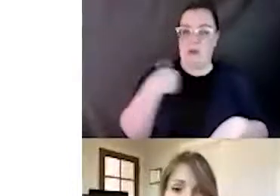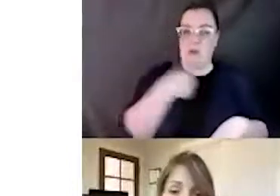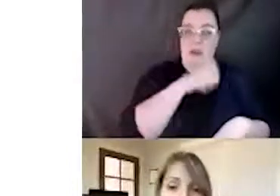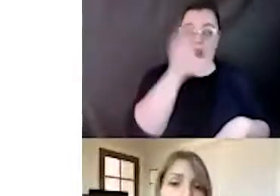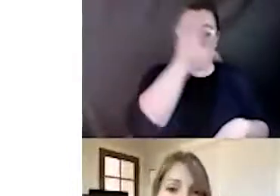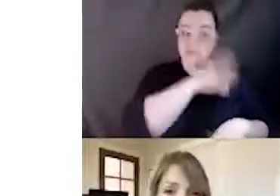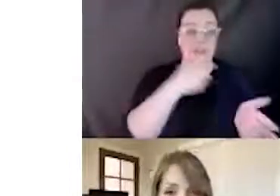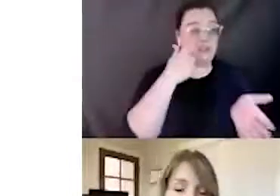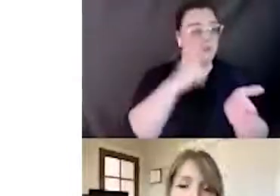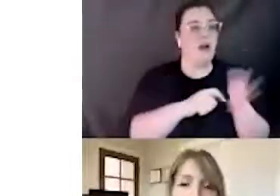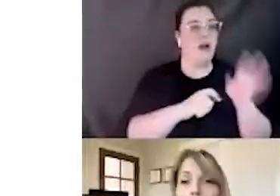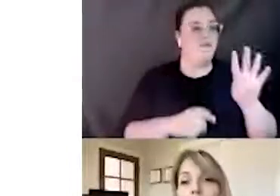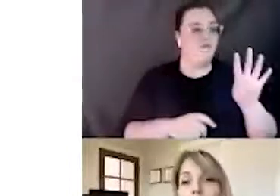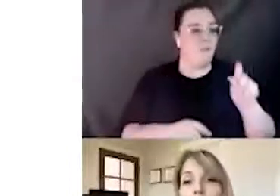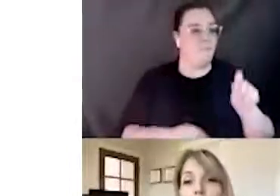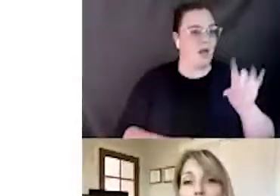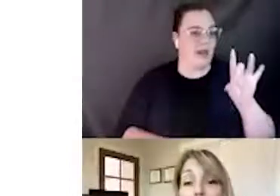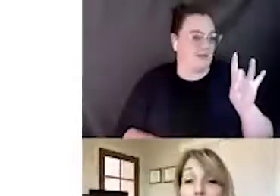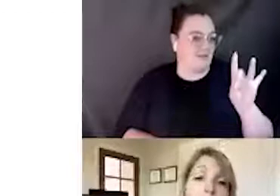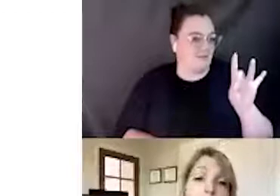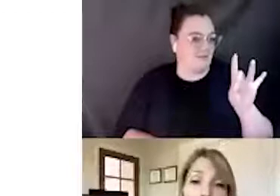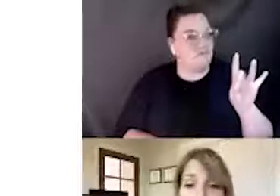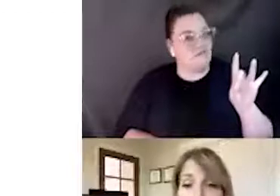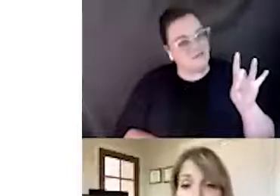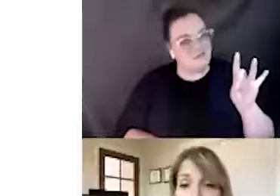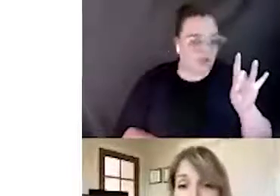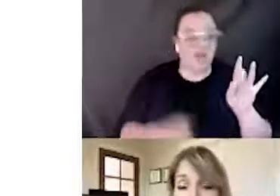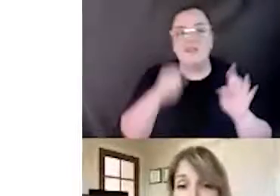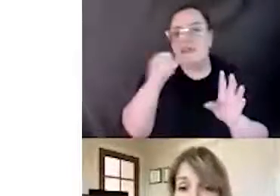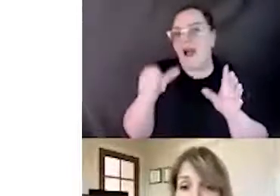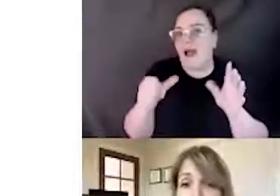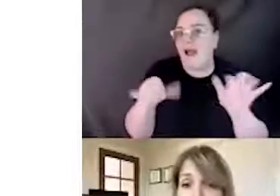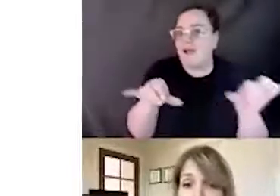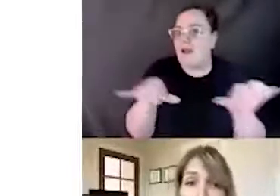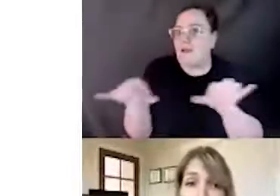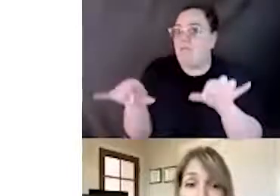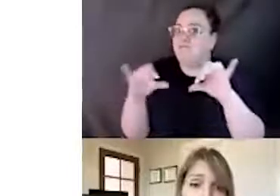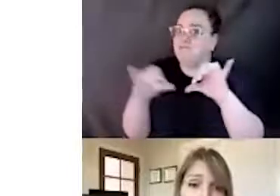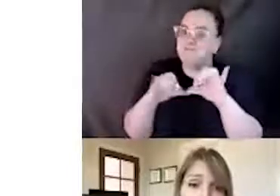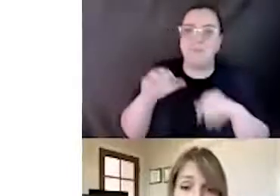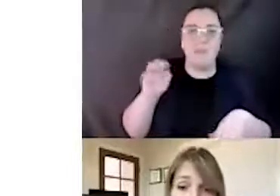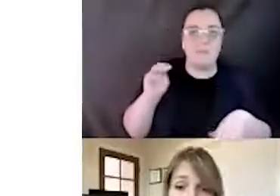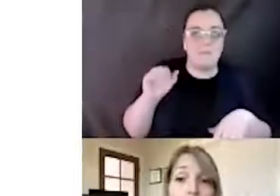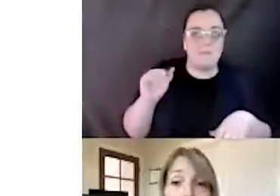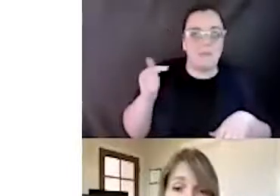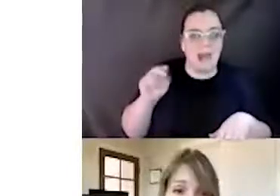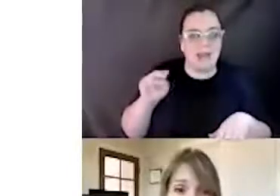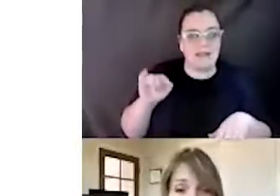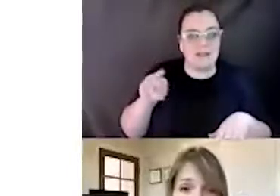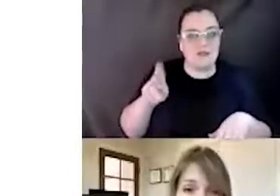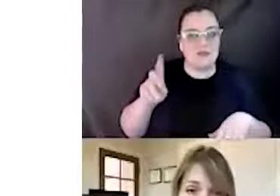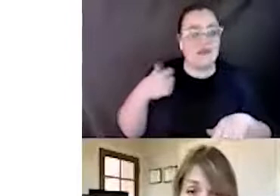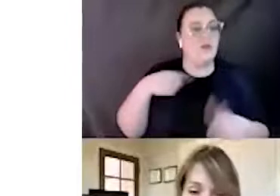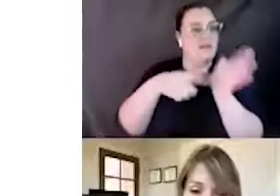that contributed to that problem, but and some of which we've been able to fix. But overall, sometimes we underestimate